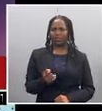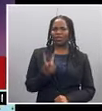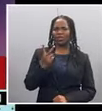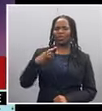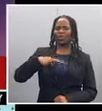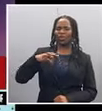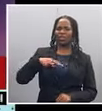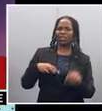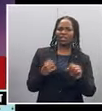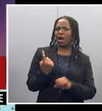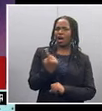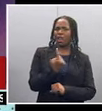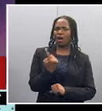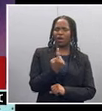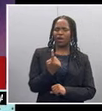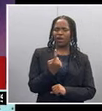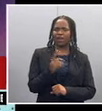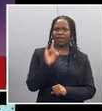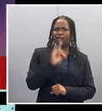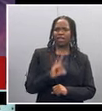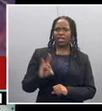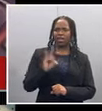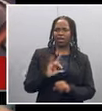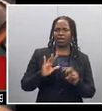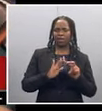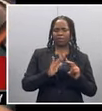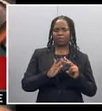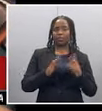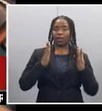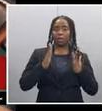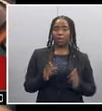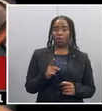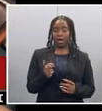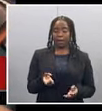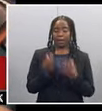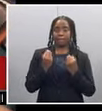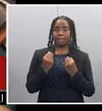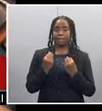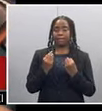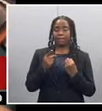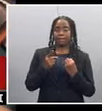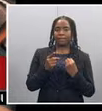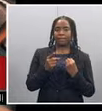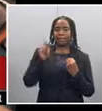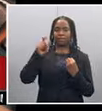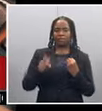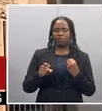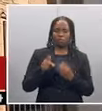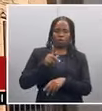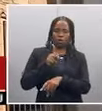girls were alone in the female's hostel. The bodies of the pair were discovered by the hostel's